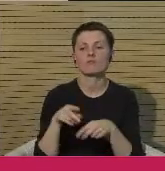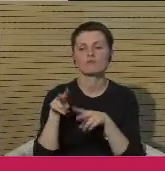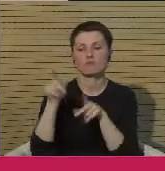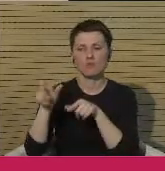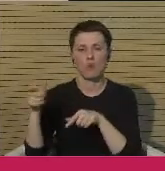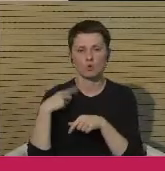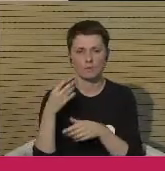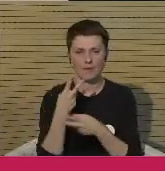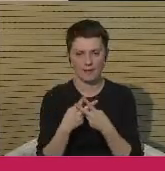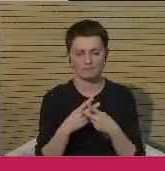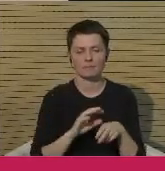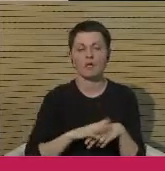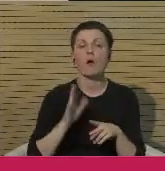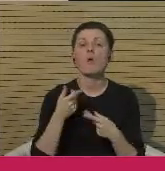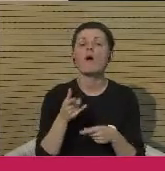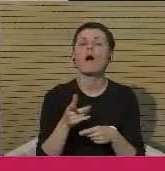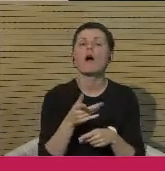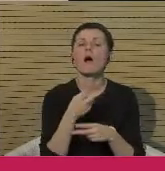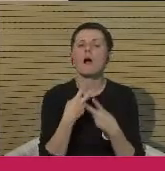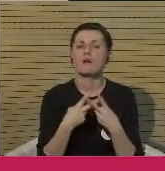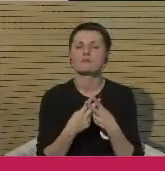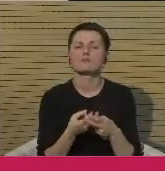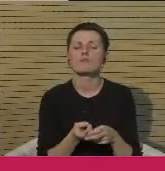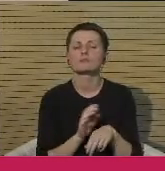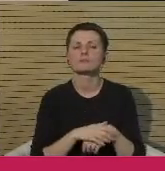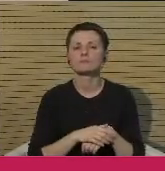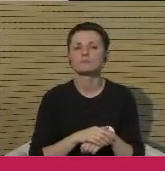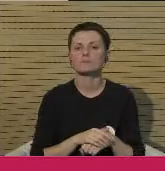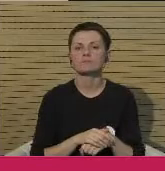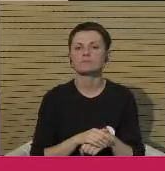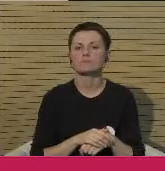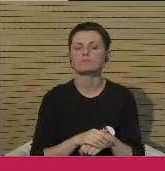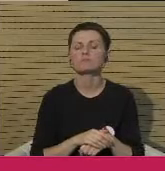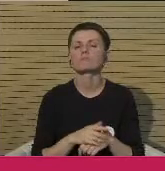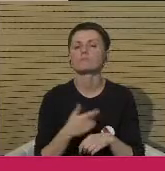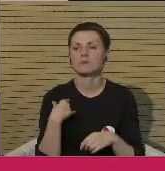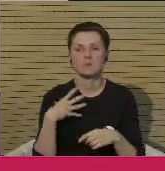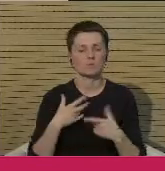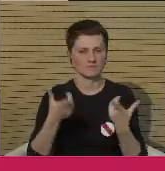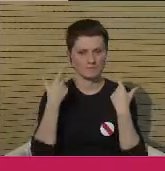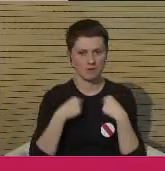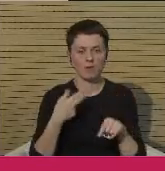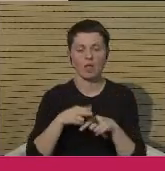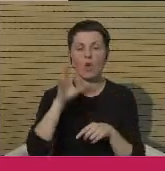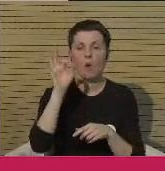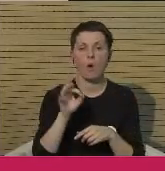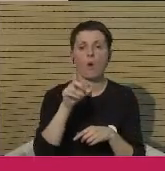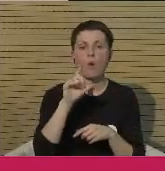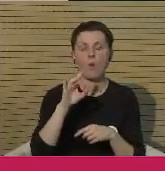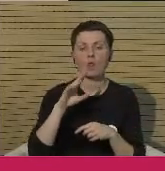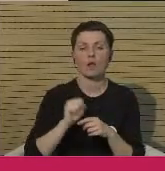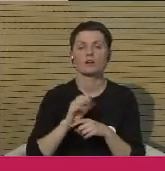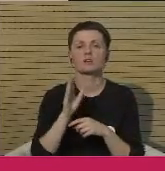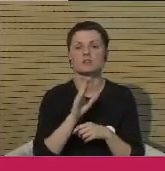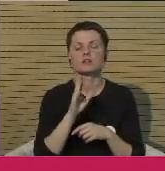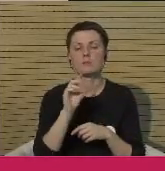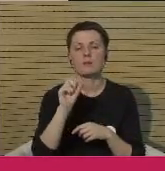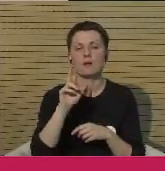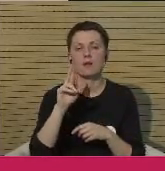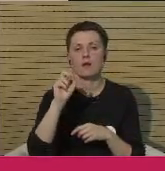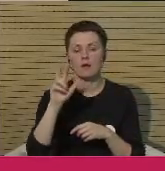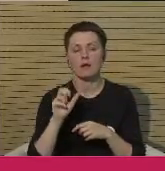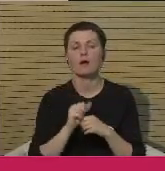people talk that there is something like 300 penal cases against people. We